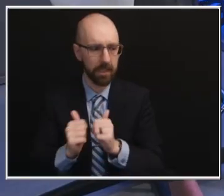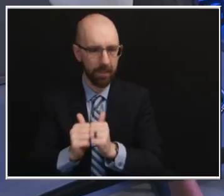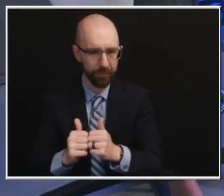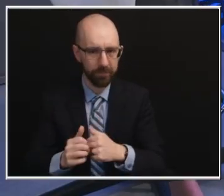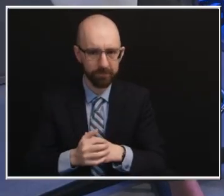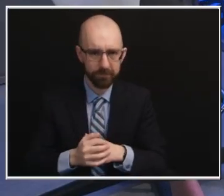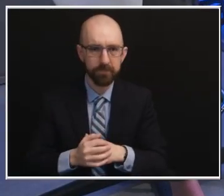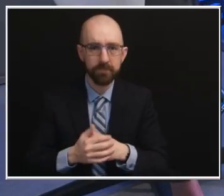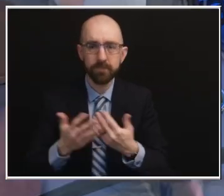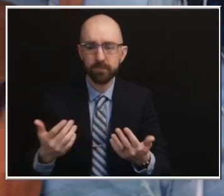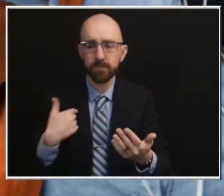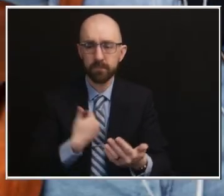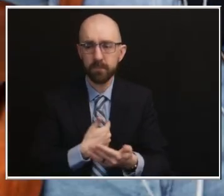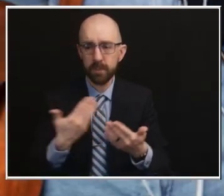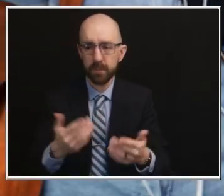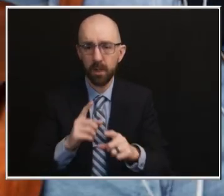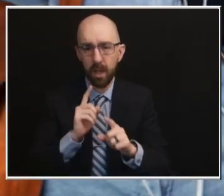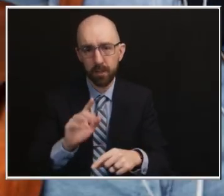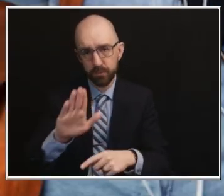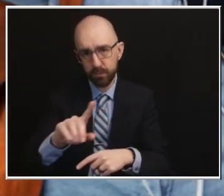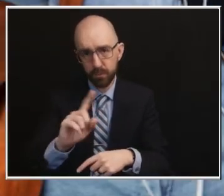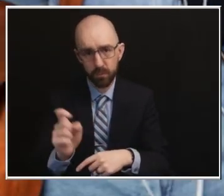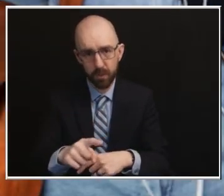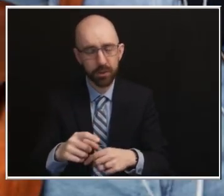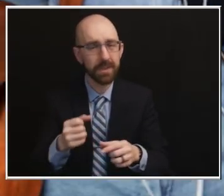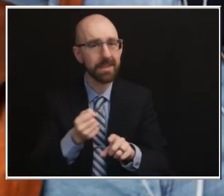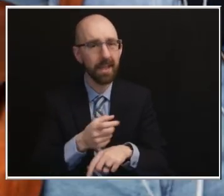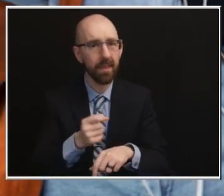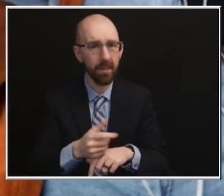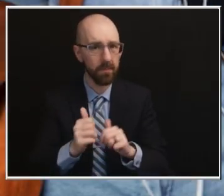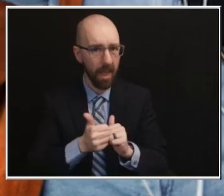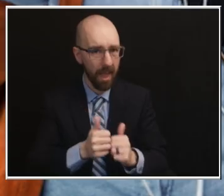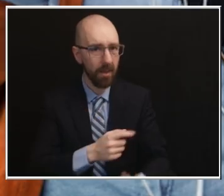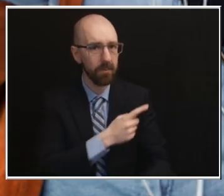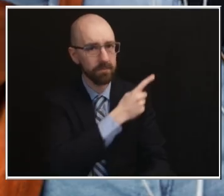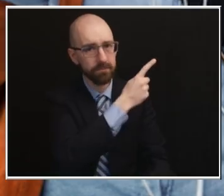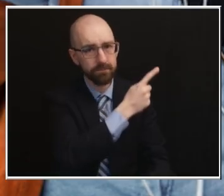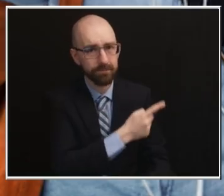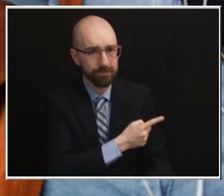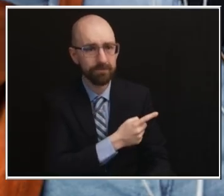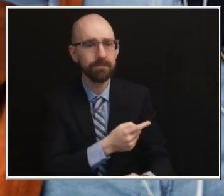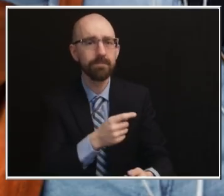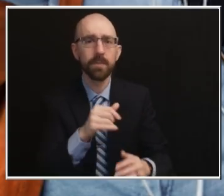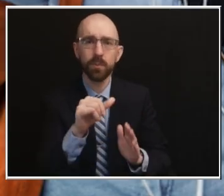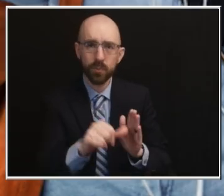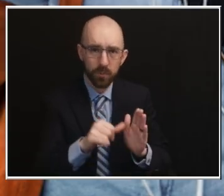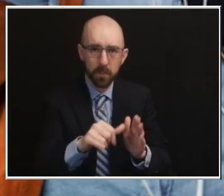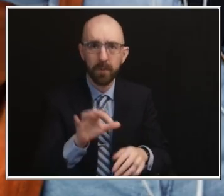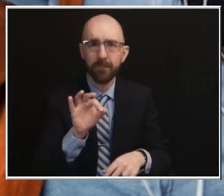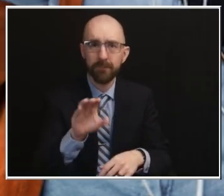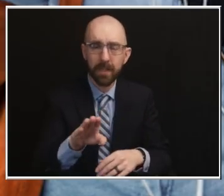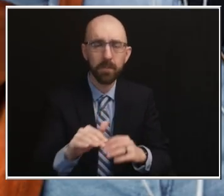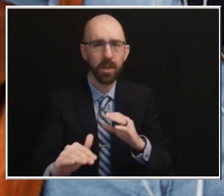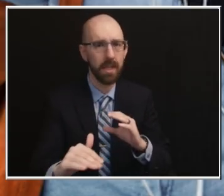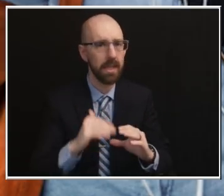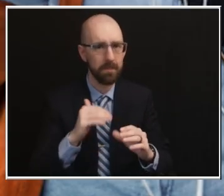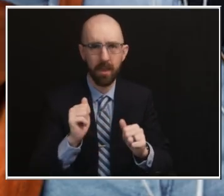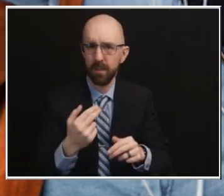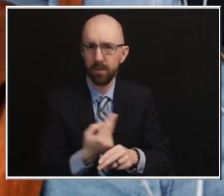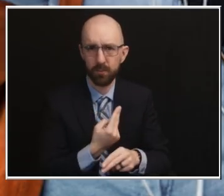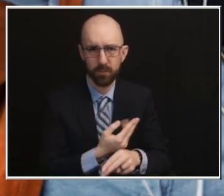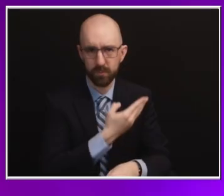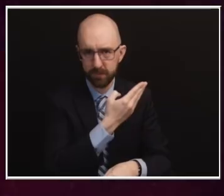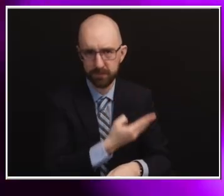So we are here to answer your questions. Please send them in using the links on your screen, YouTube, Facebook, or email the Medical News Network.